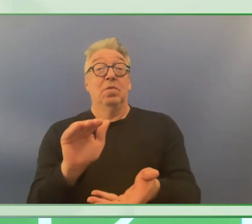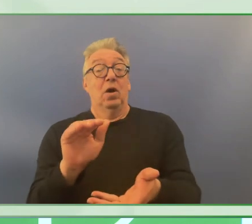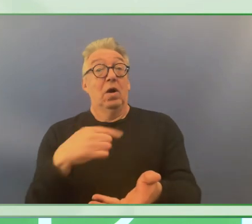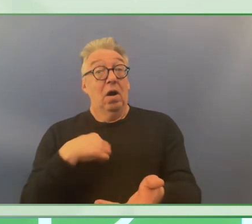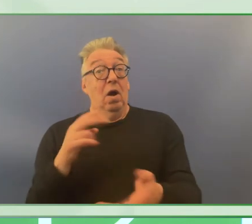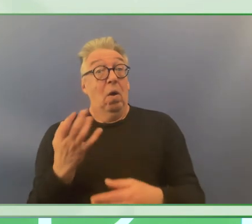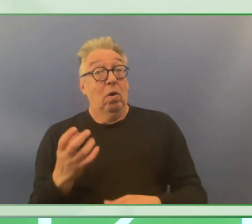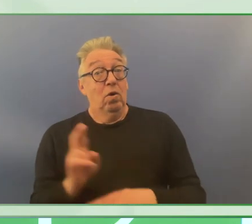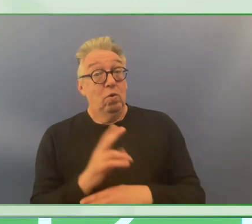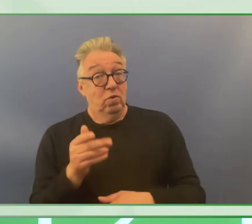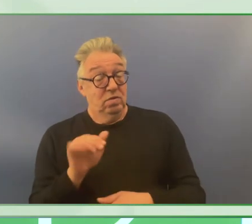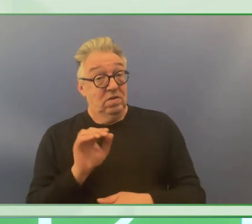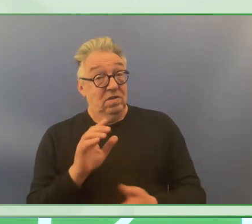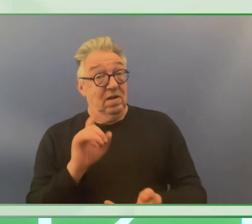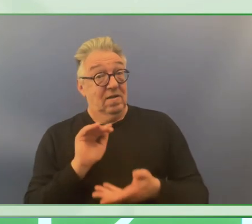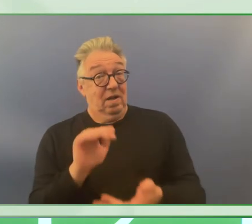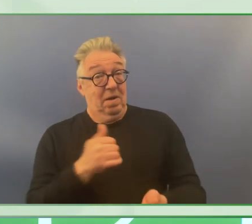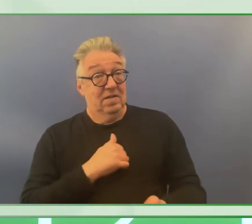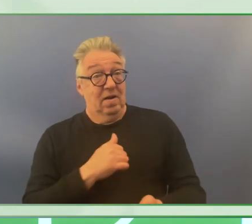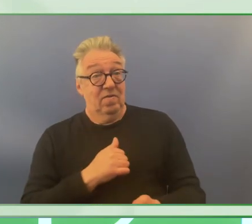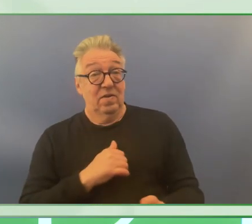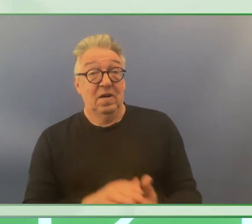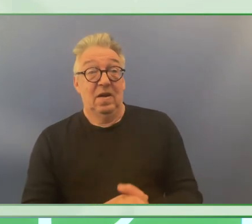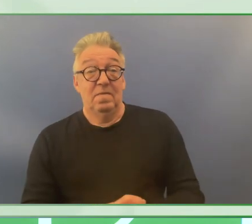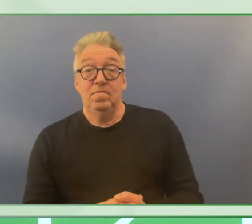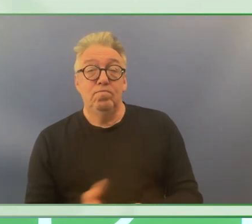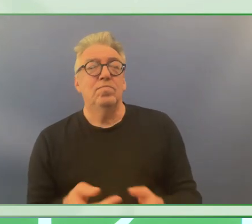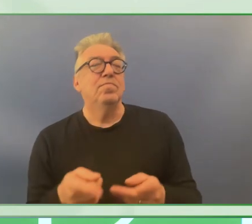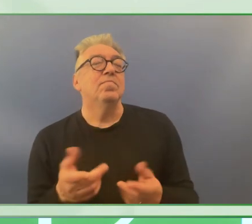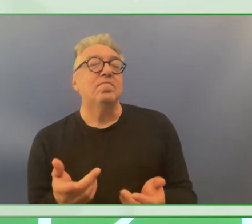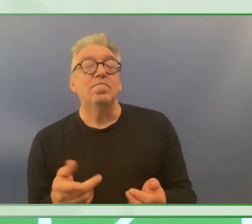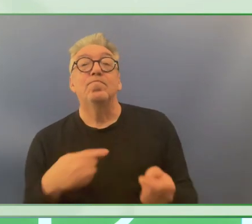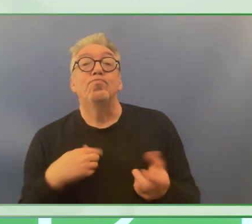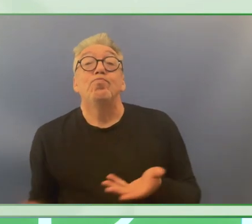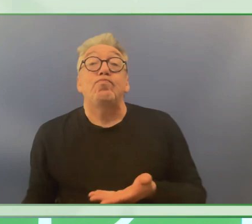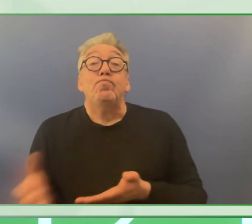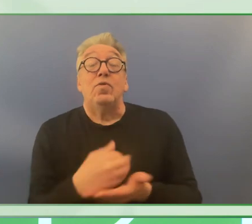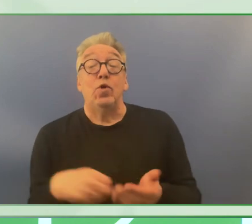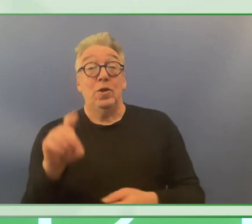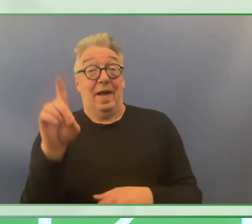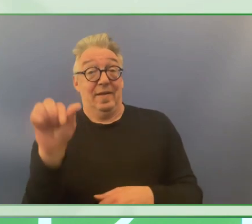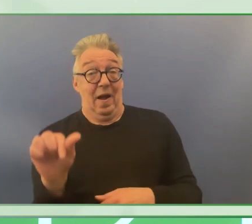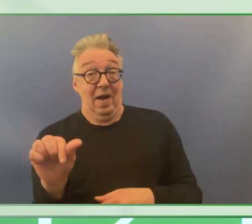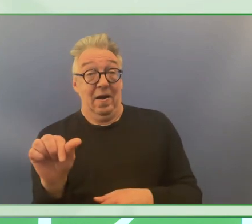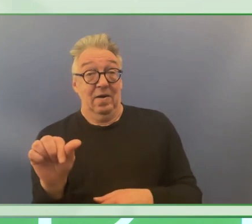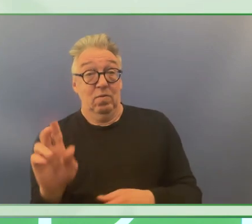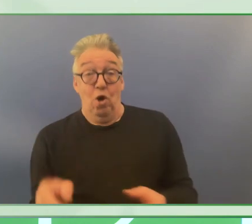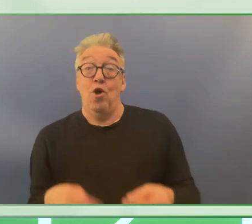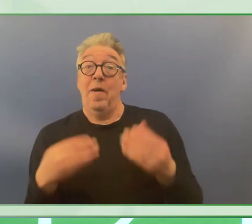see, we are collecting the data, providing the search, and having the